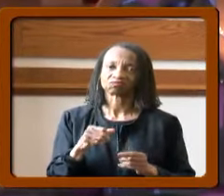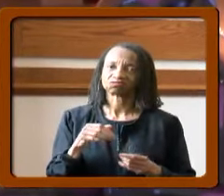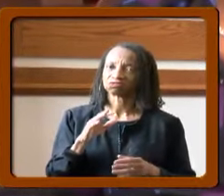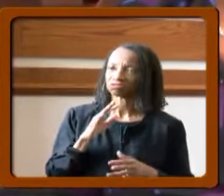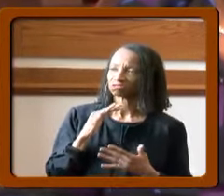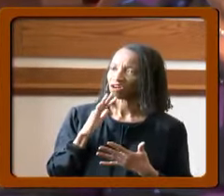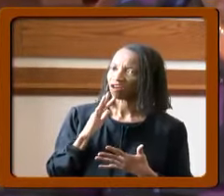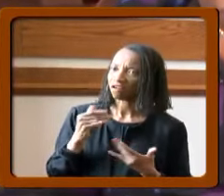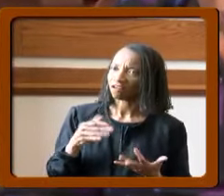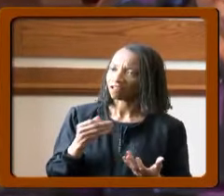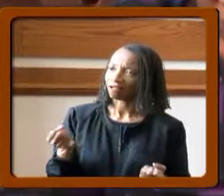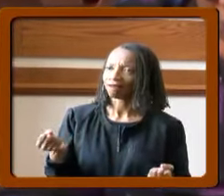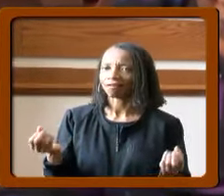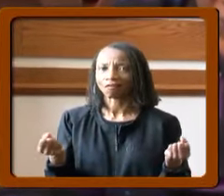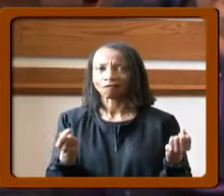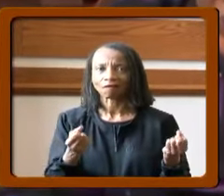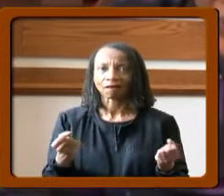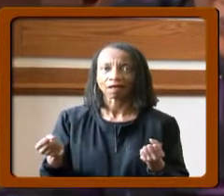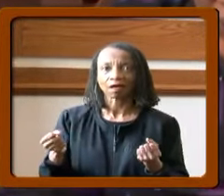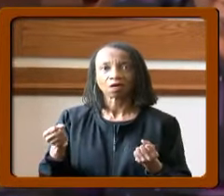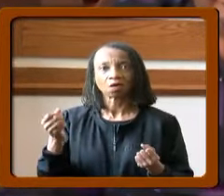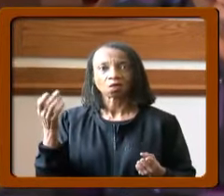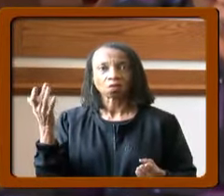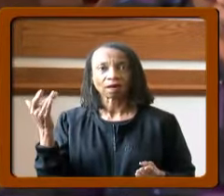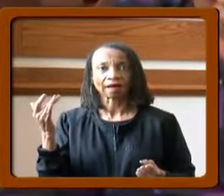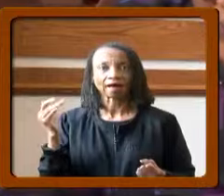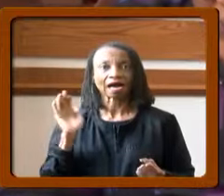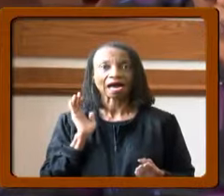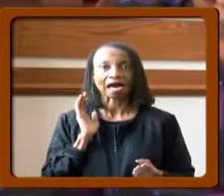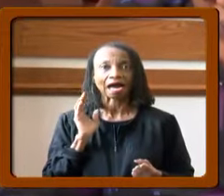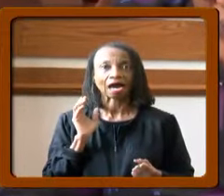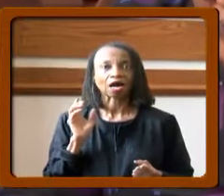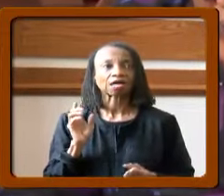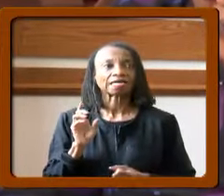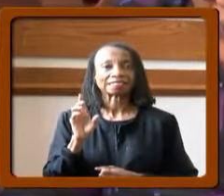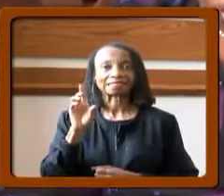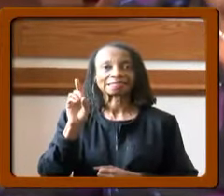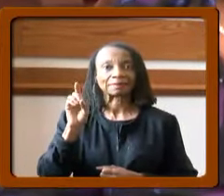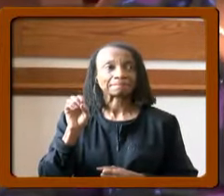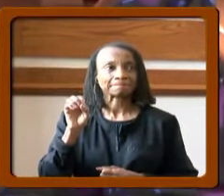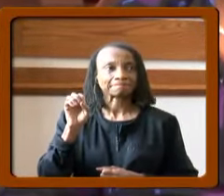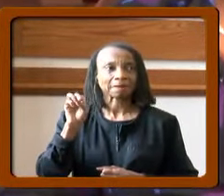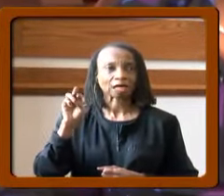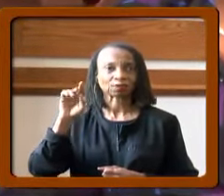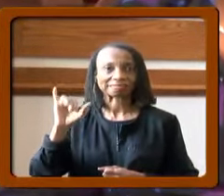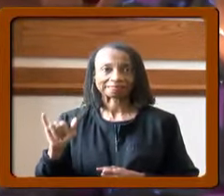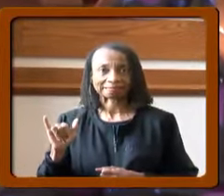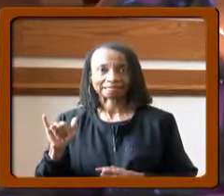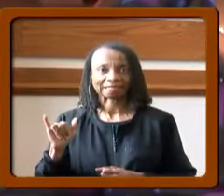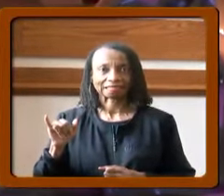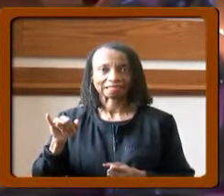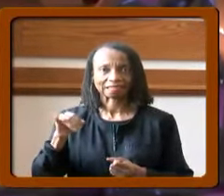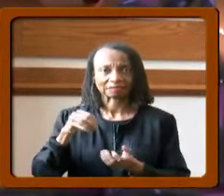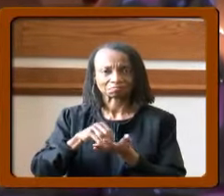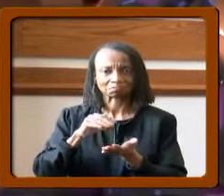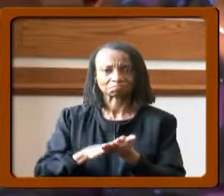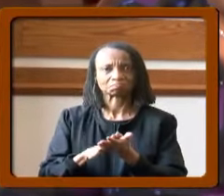Thanks to the tenets of our democracy, we have it written in the charter documents, you see, freedom of